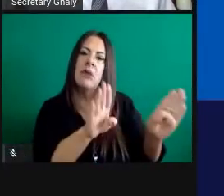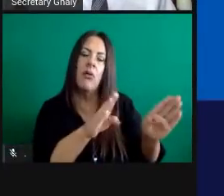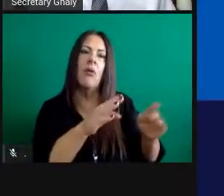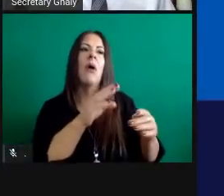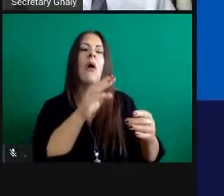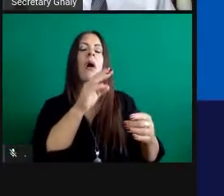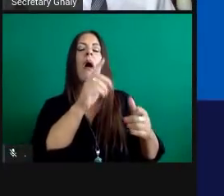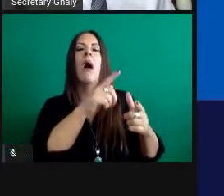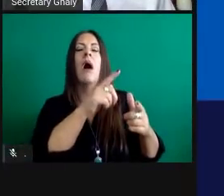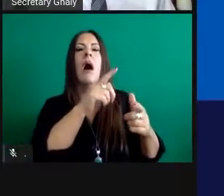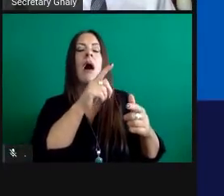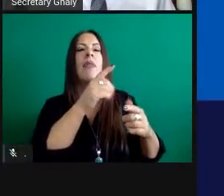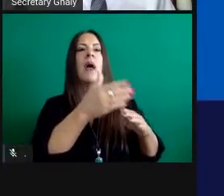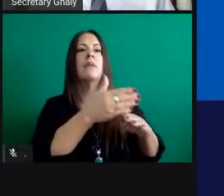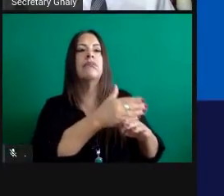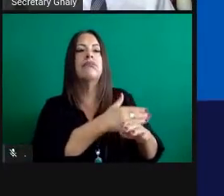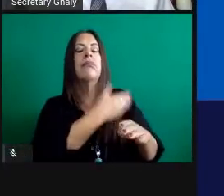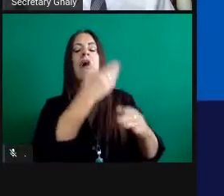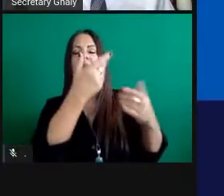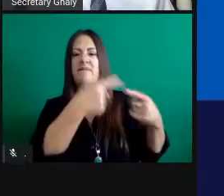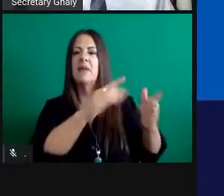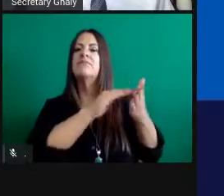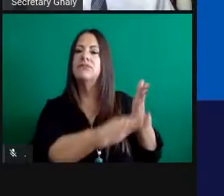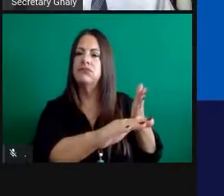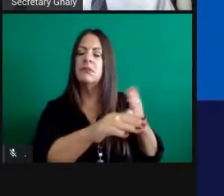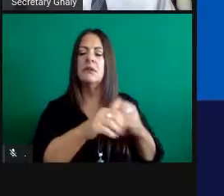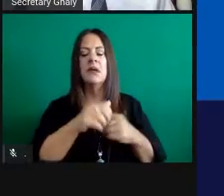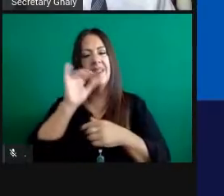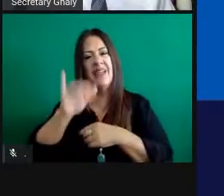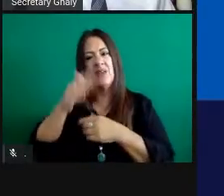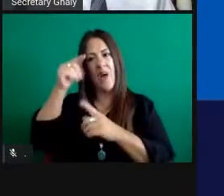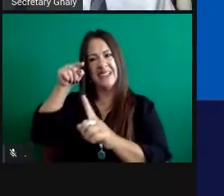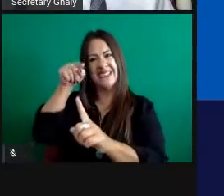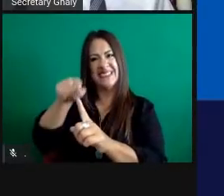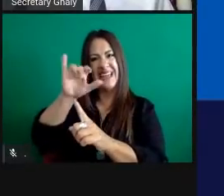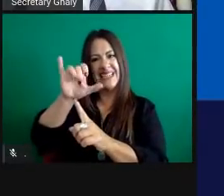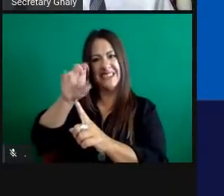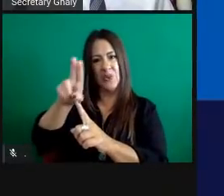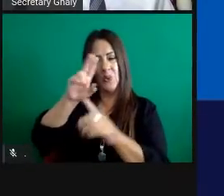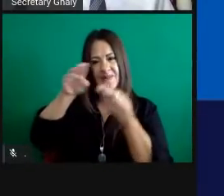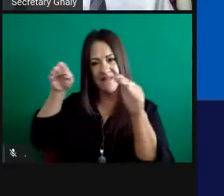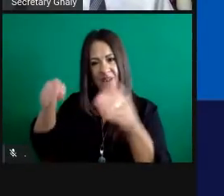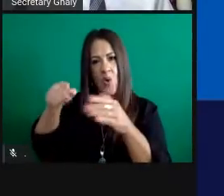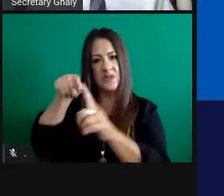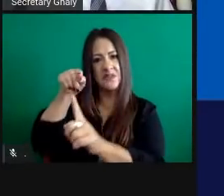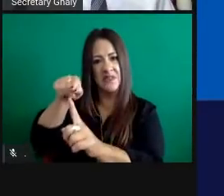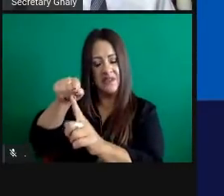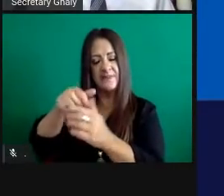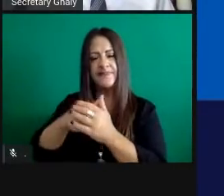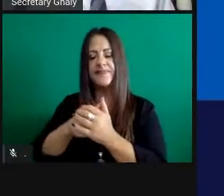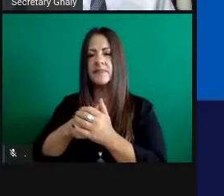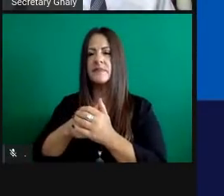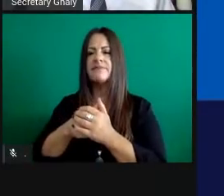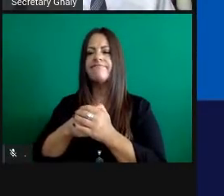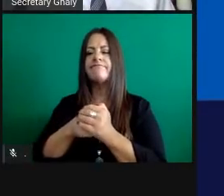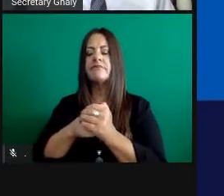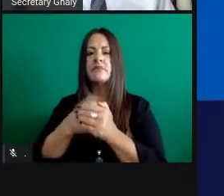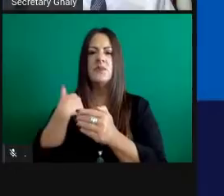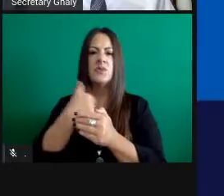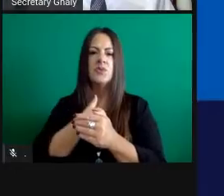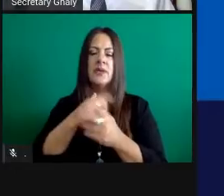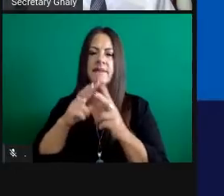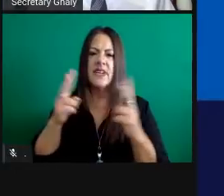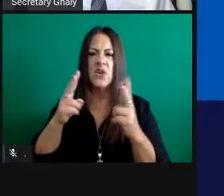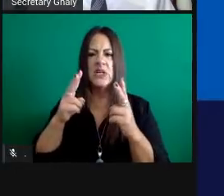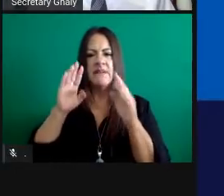be safely discharged home. So our focus on that ICU capacity is one that we're newly focused on.